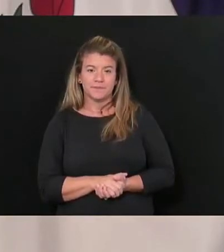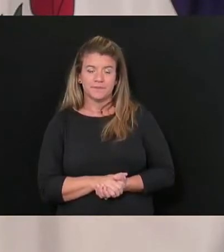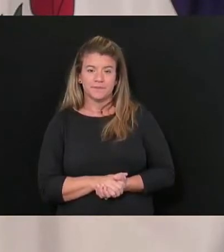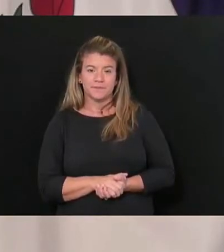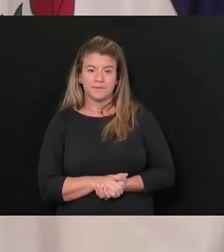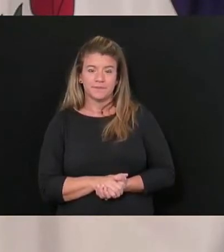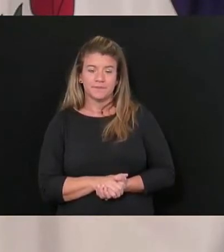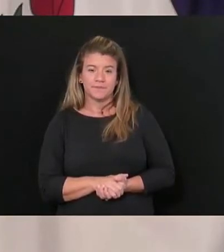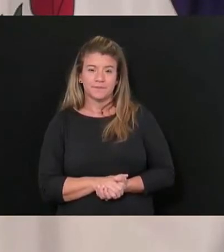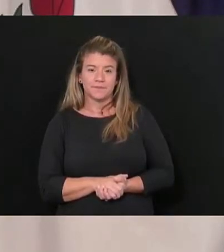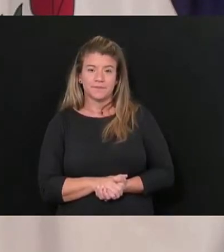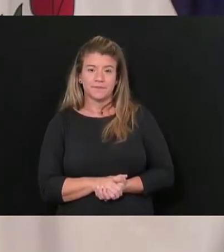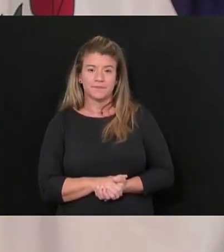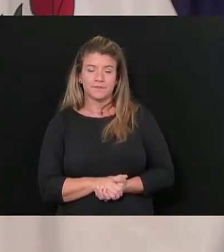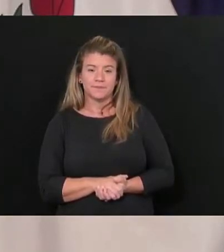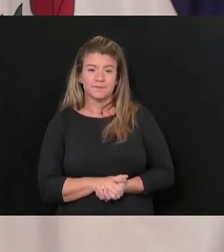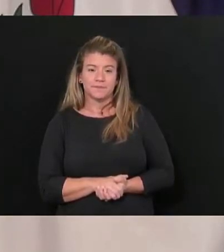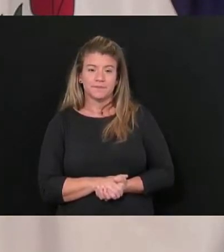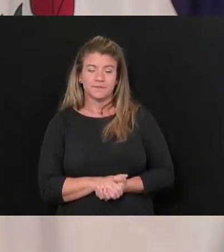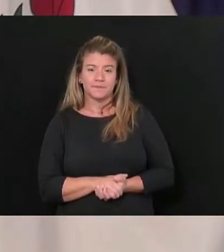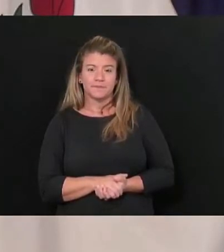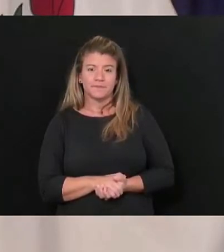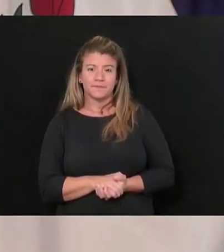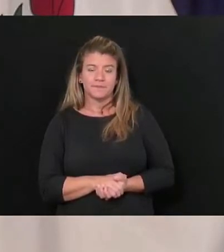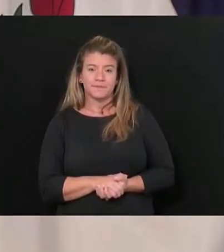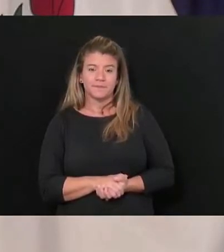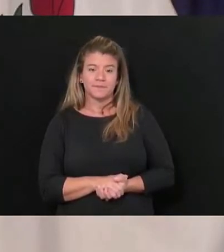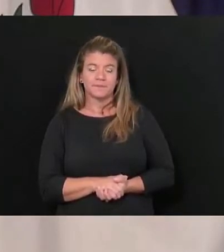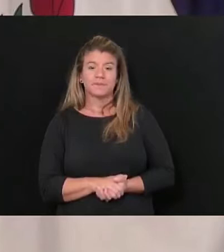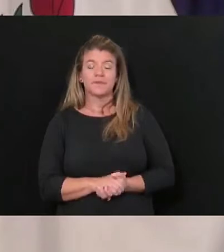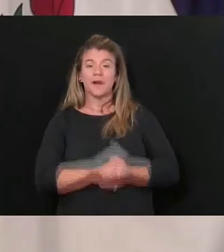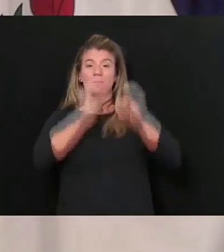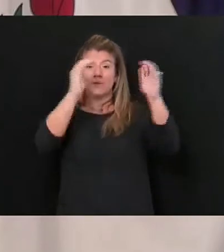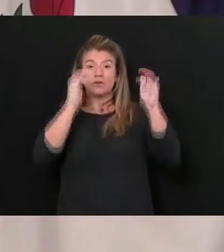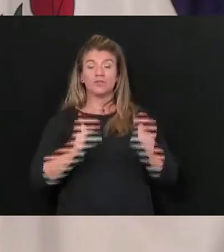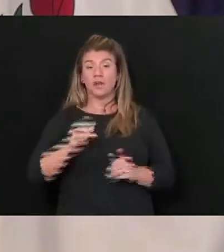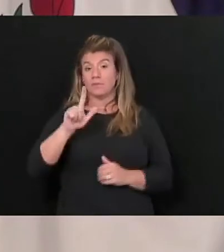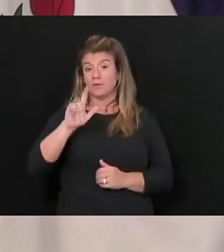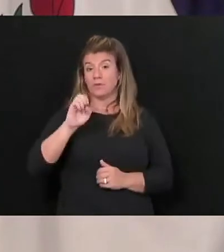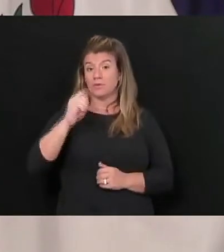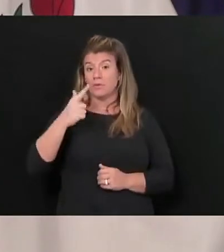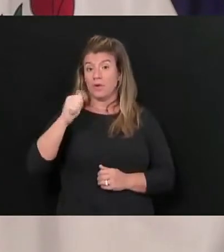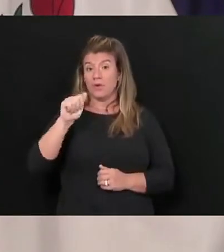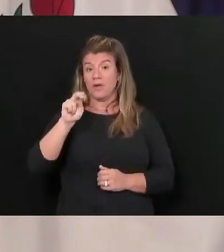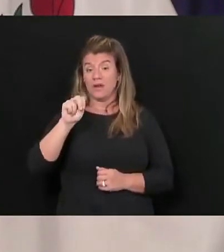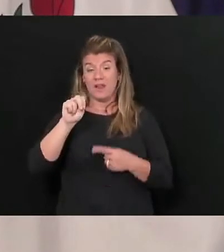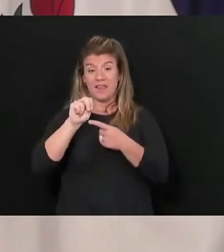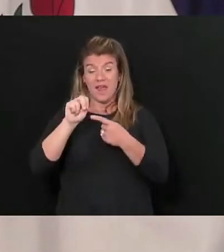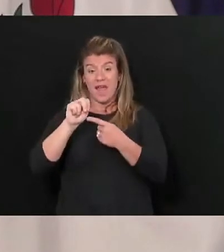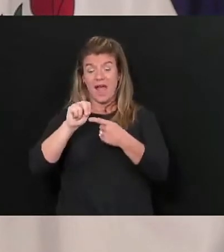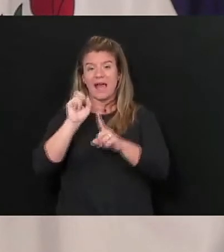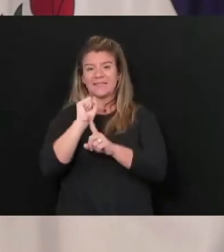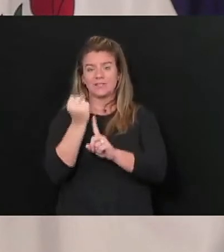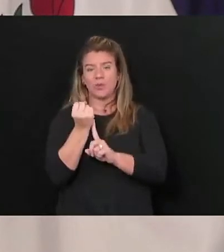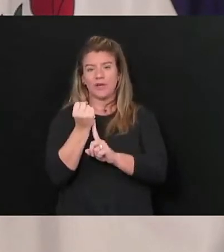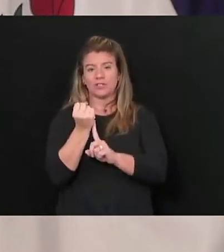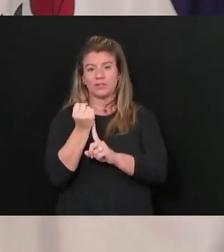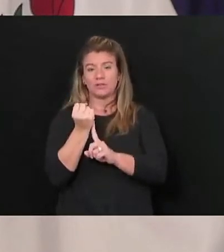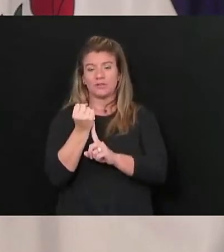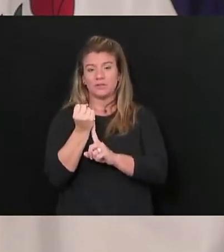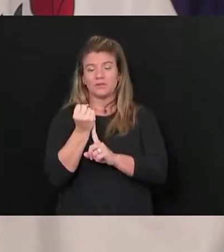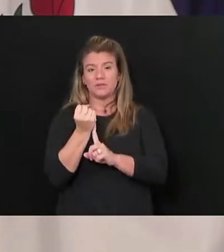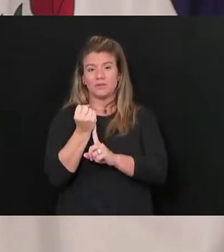me jump to Logan here just a second. We had a situation in Logan County that was interesting,